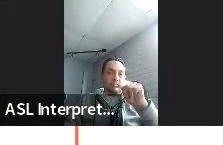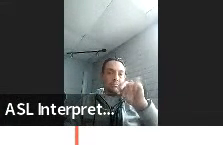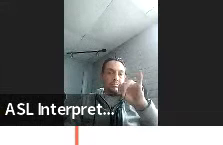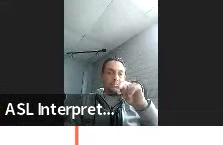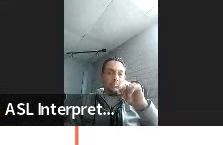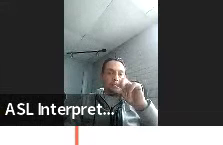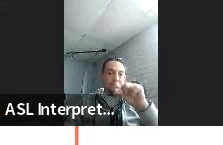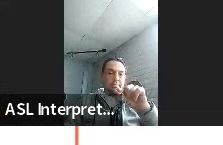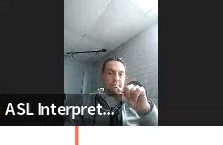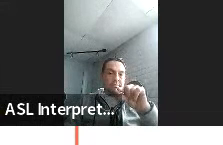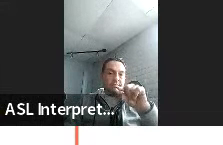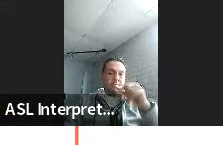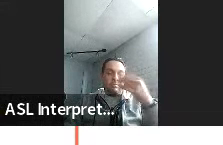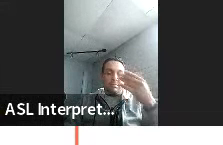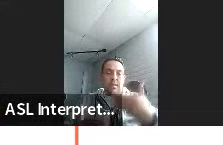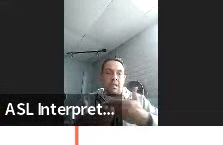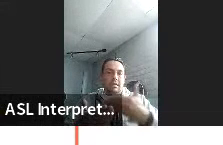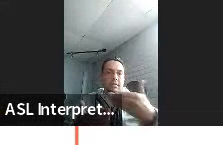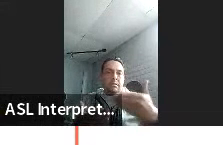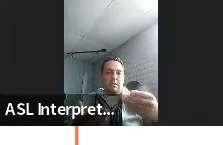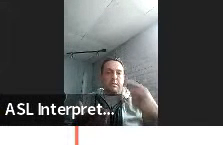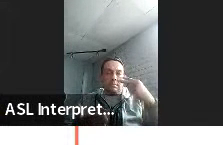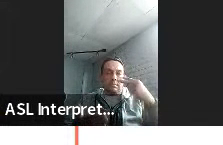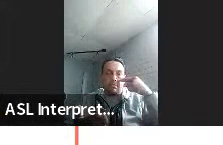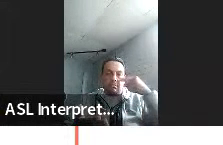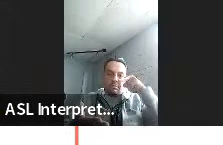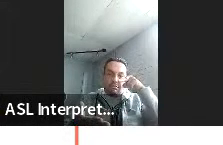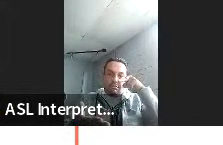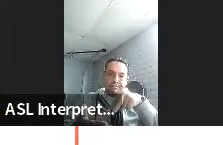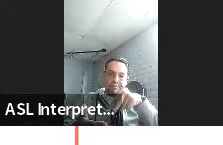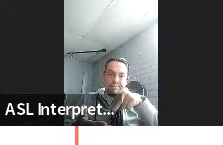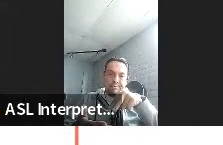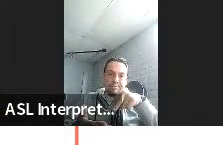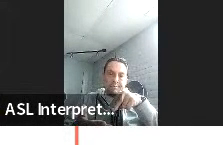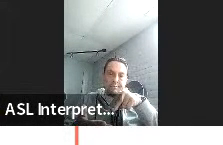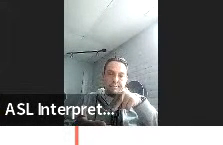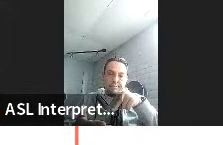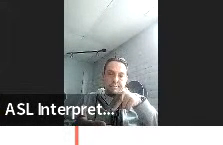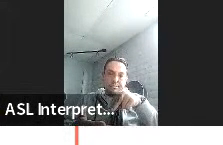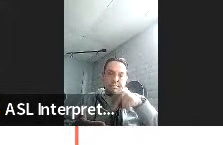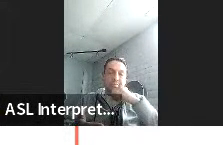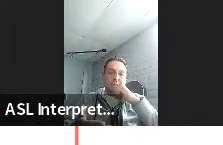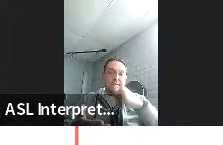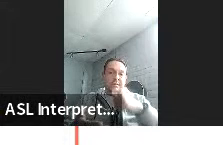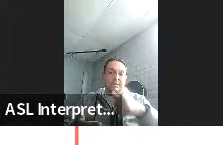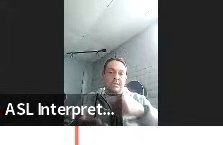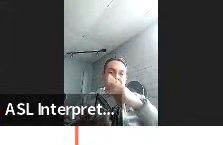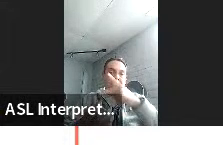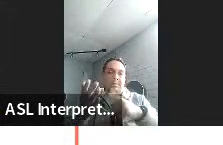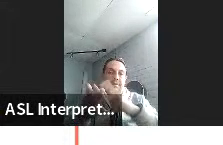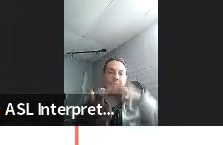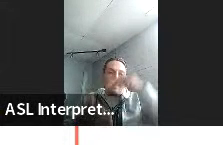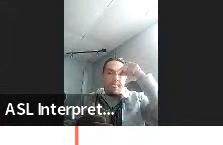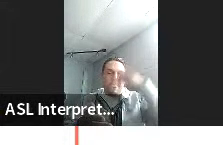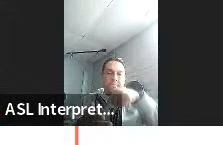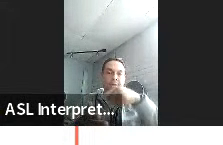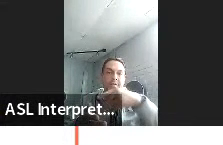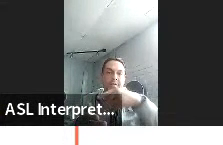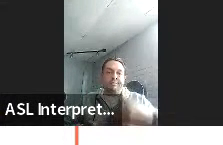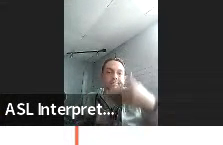and it's been brought to our attention. And so it's not part of this proposal, but we're looking at it.